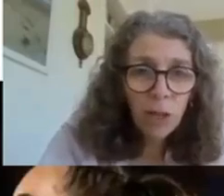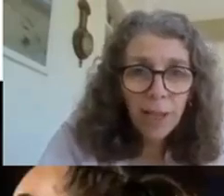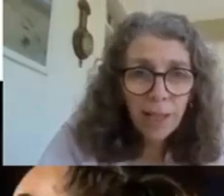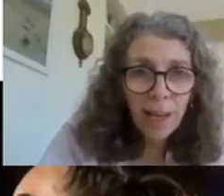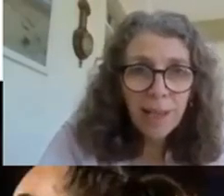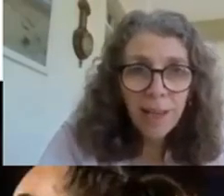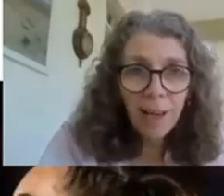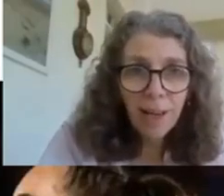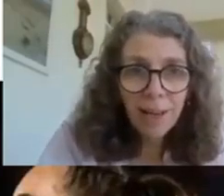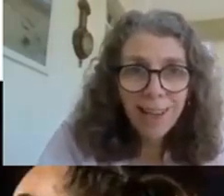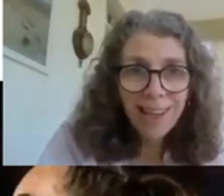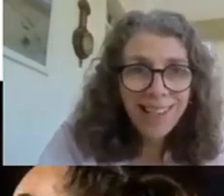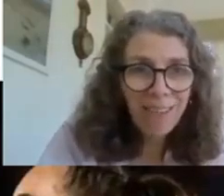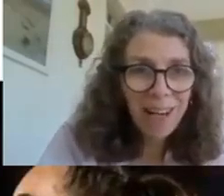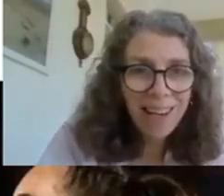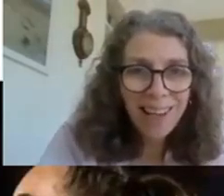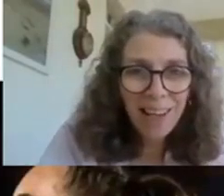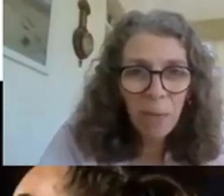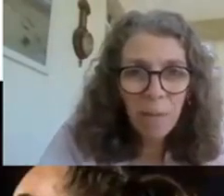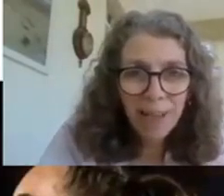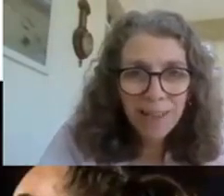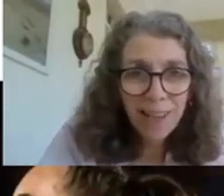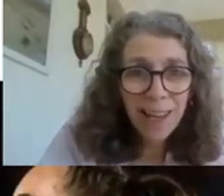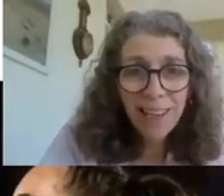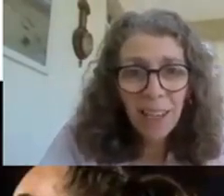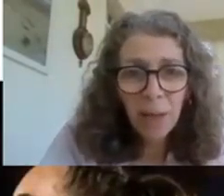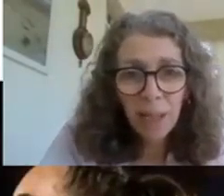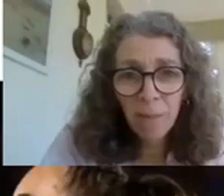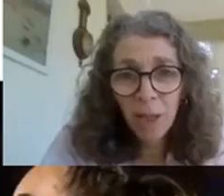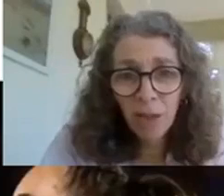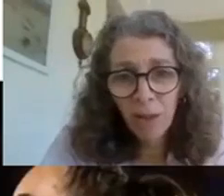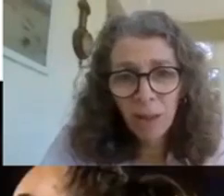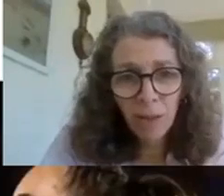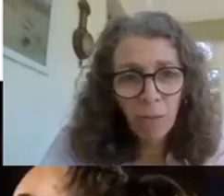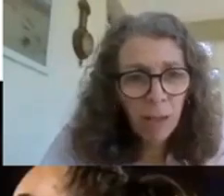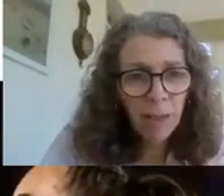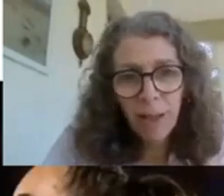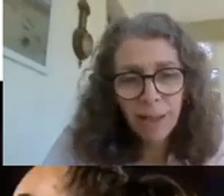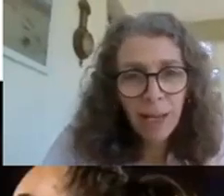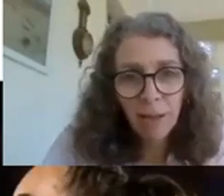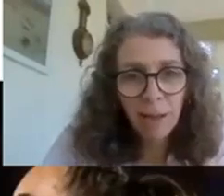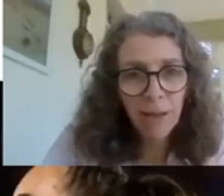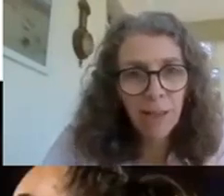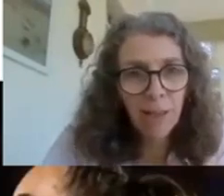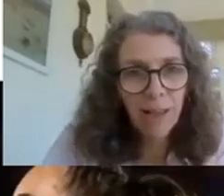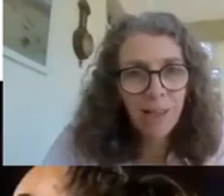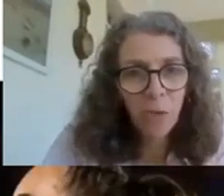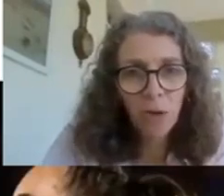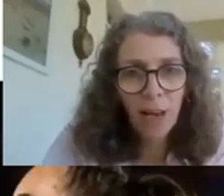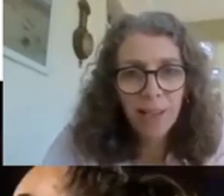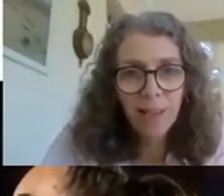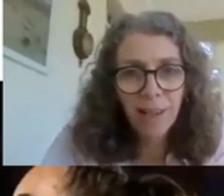So you can be sure that these guys are eating a very well-balanced diet, allowing them to run and tackle